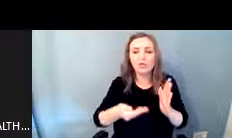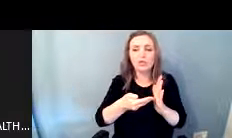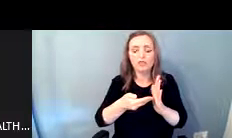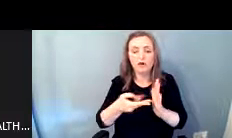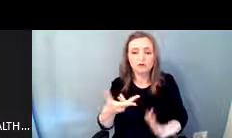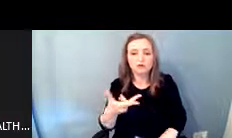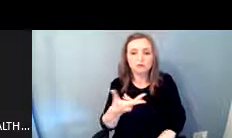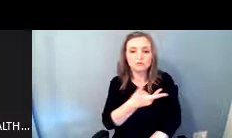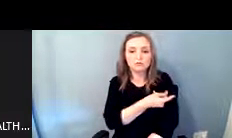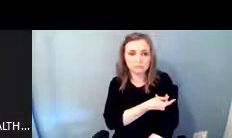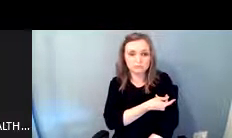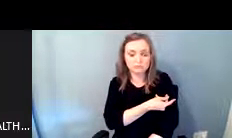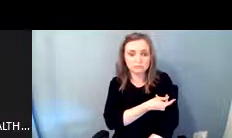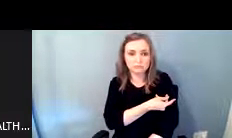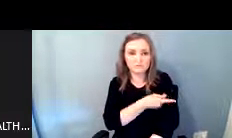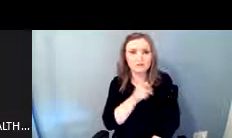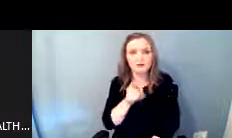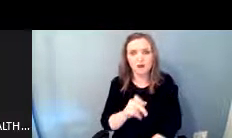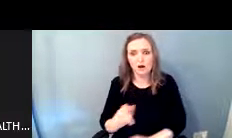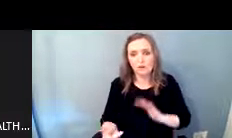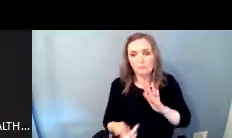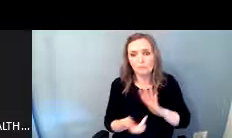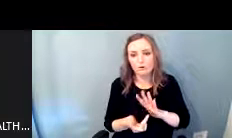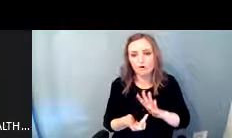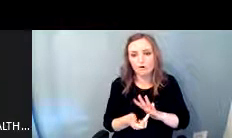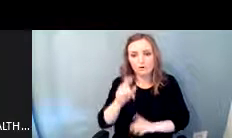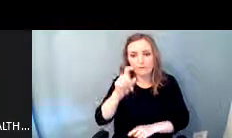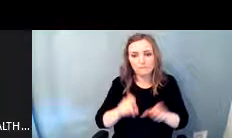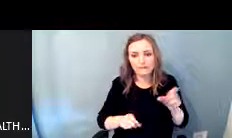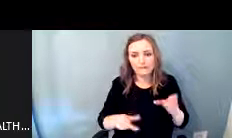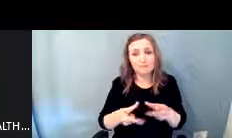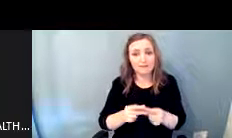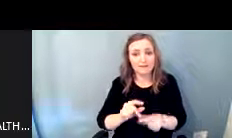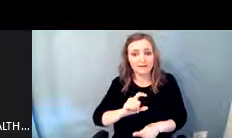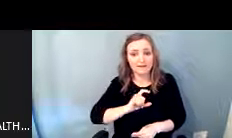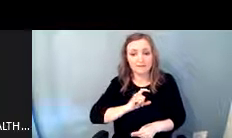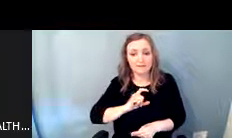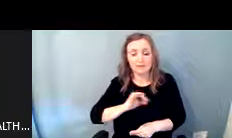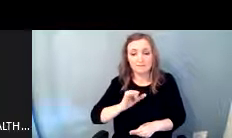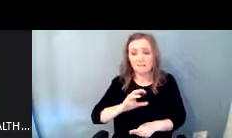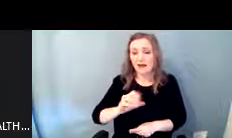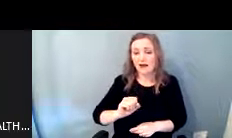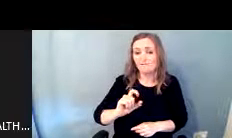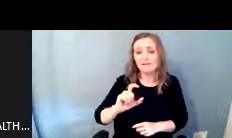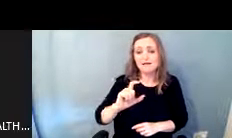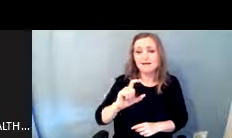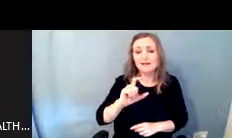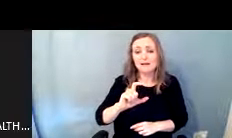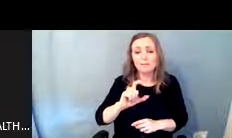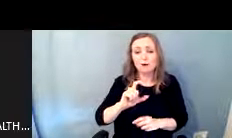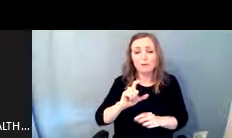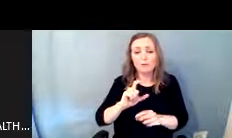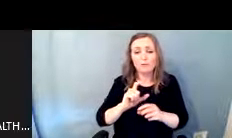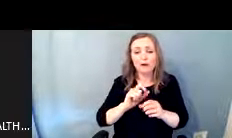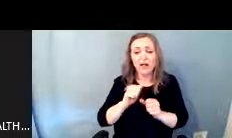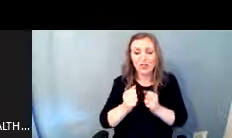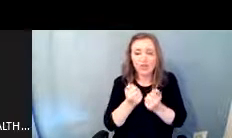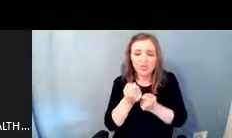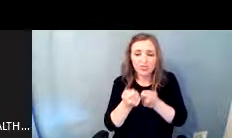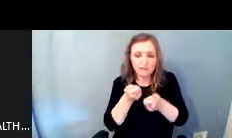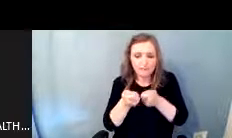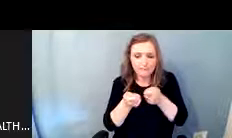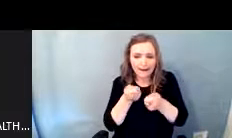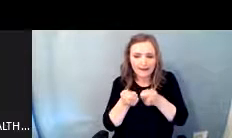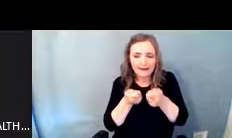is particularly important for cancer patients because obviously cancer patients on chemotherapy do have reduced immunity.